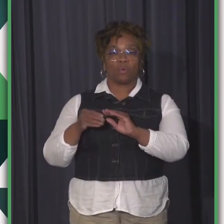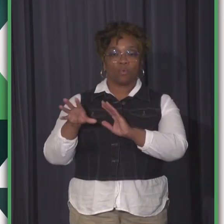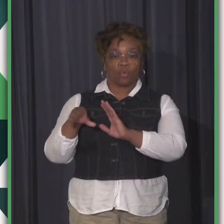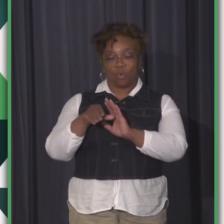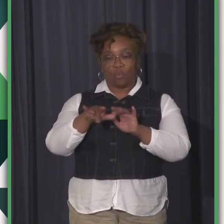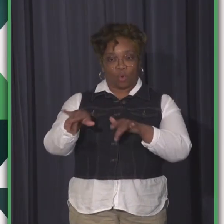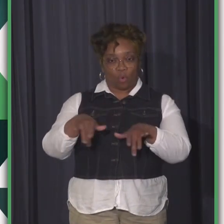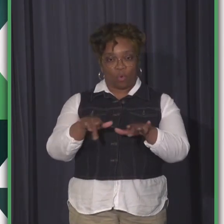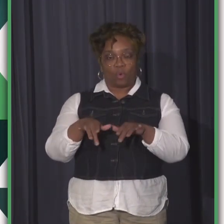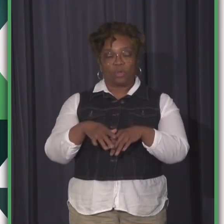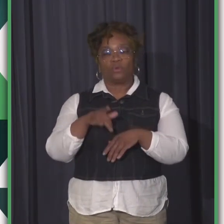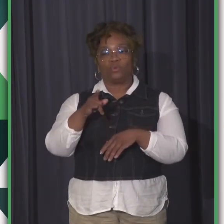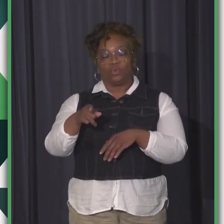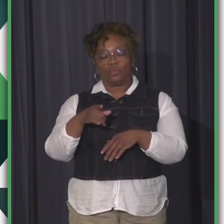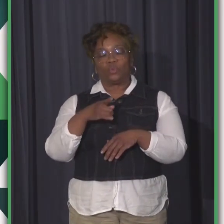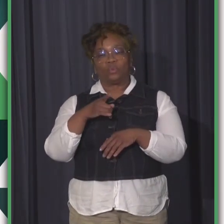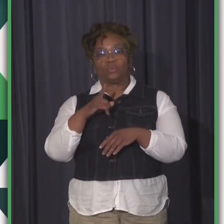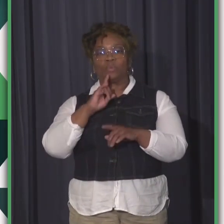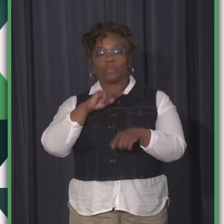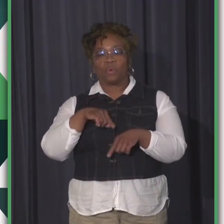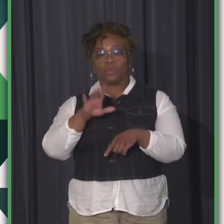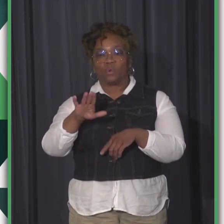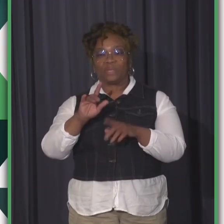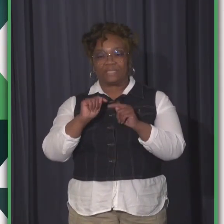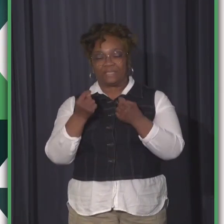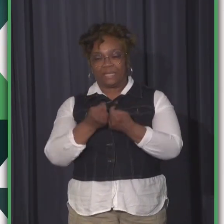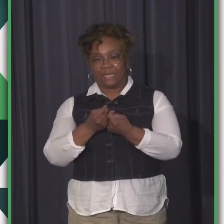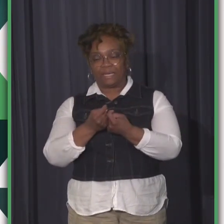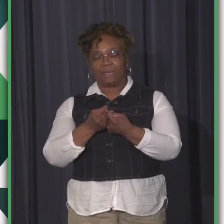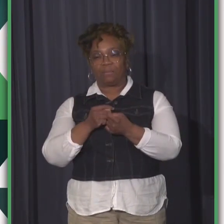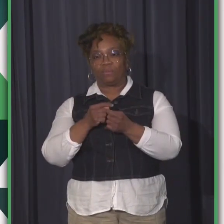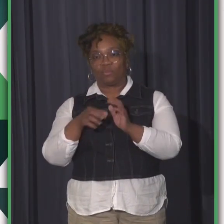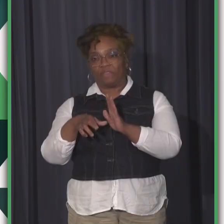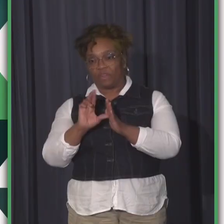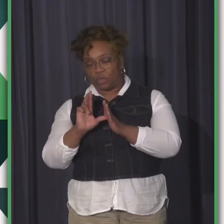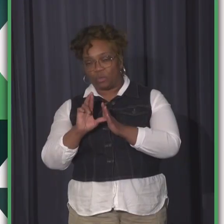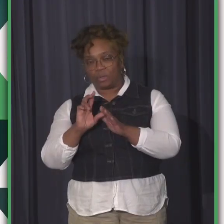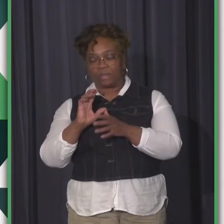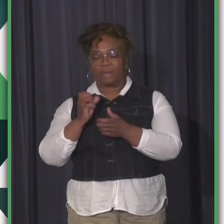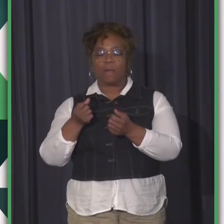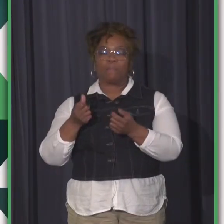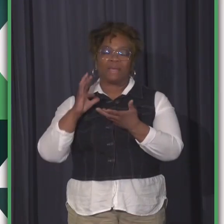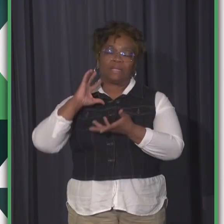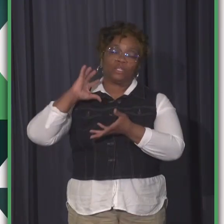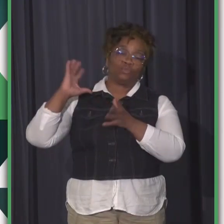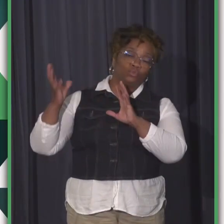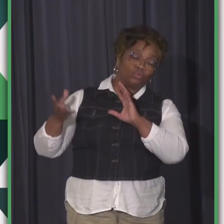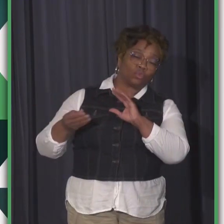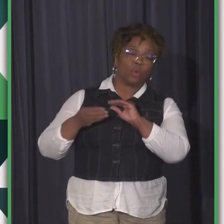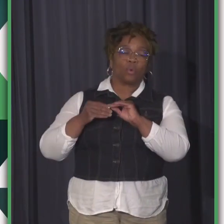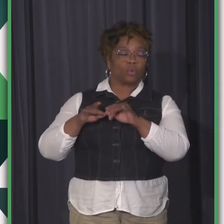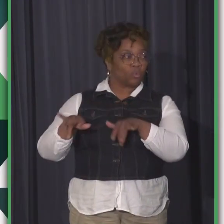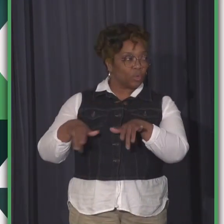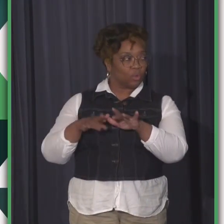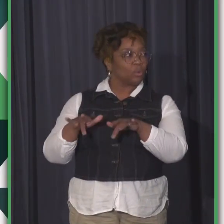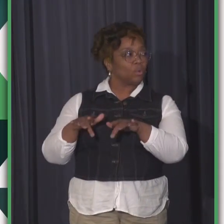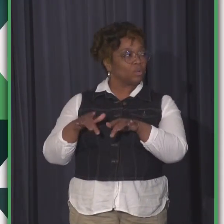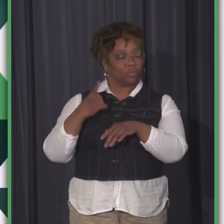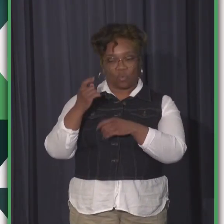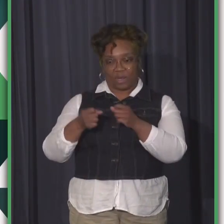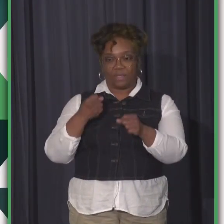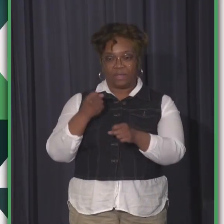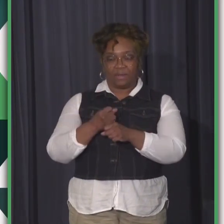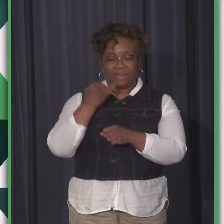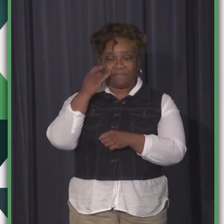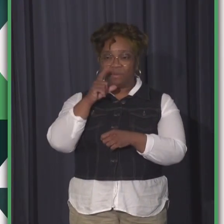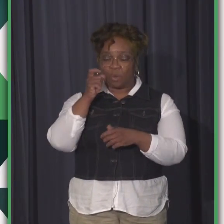on what your team has reviewed, but how many total events are captured in a given year? And if you don't have the information, that's